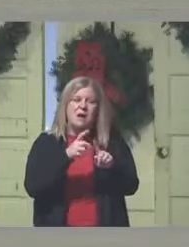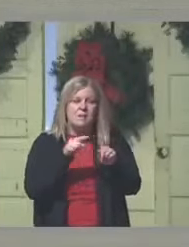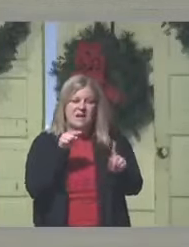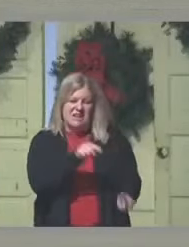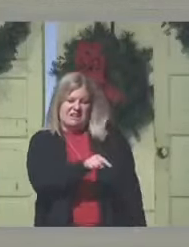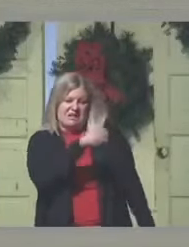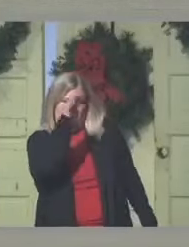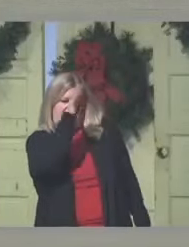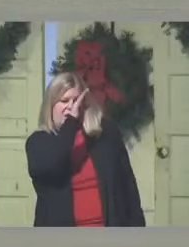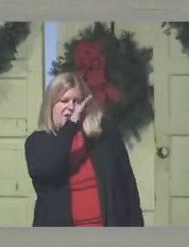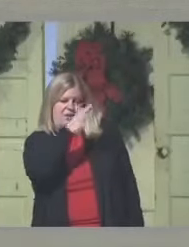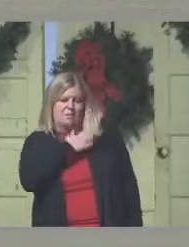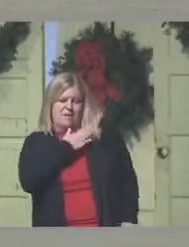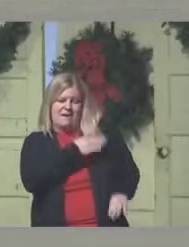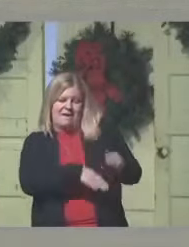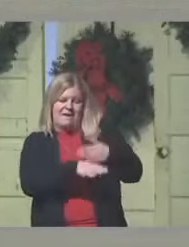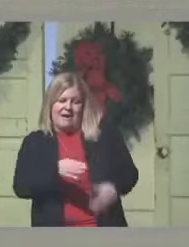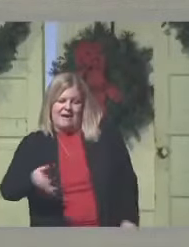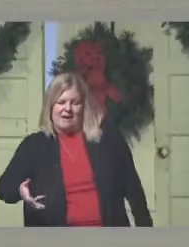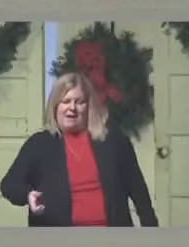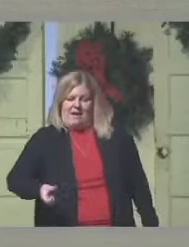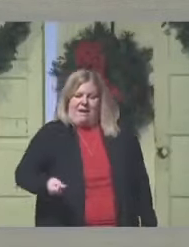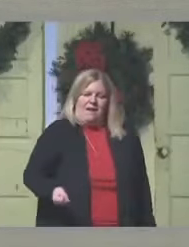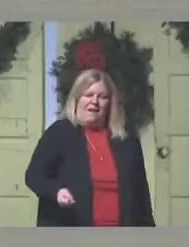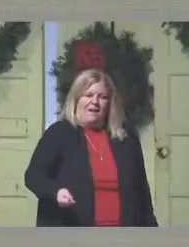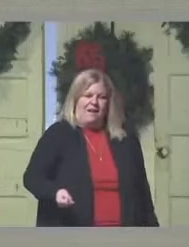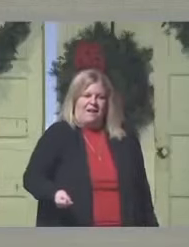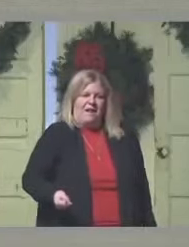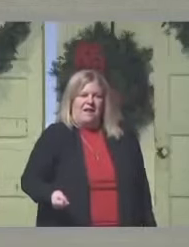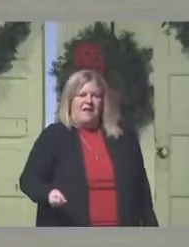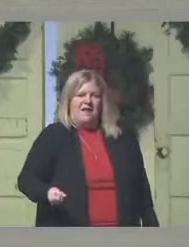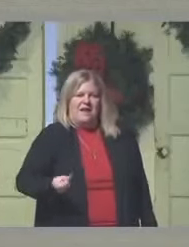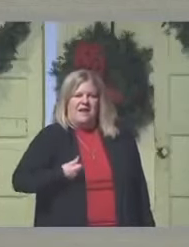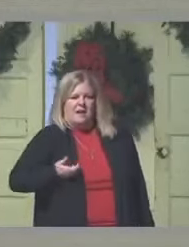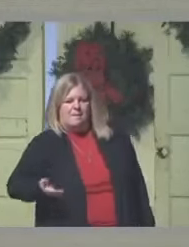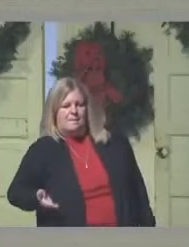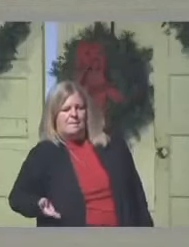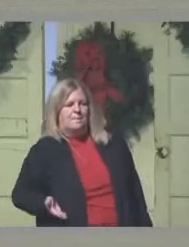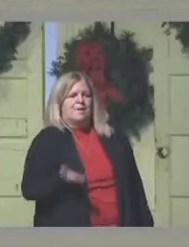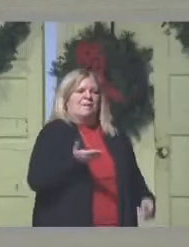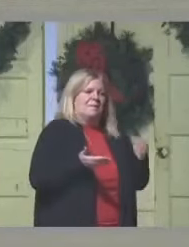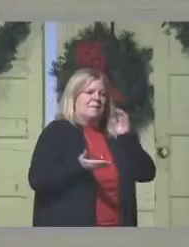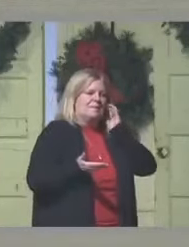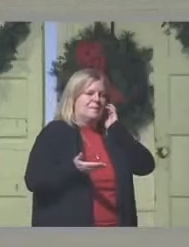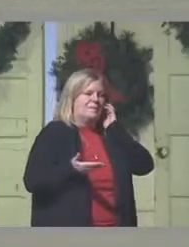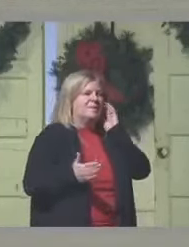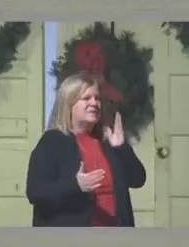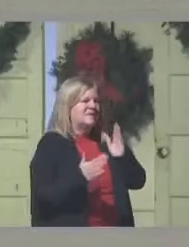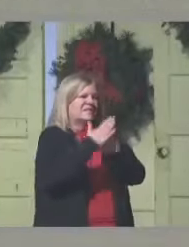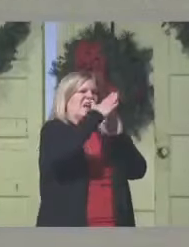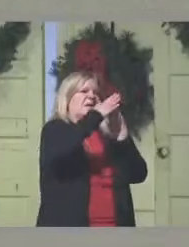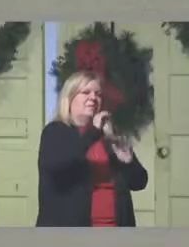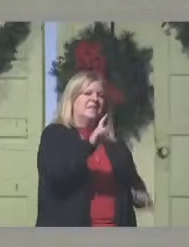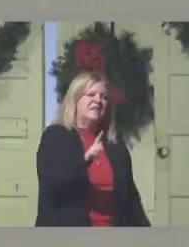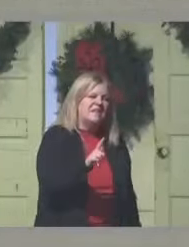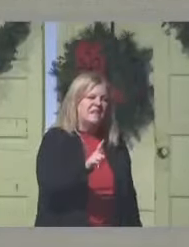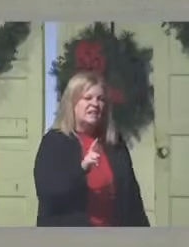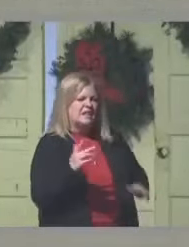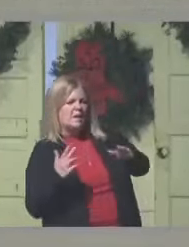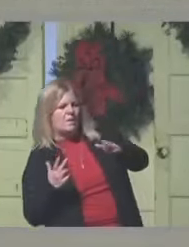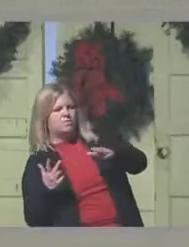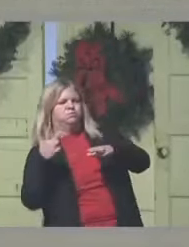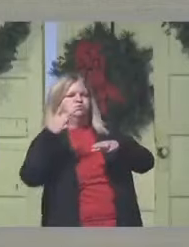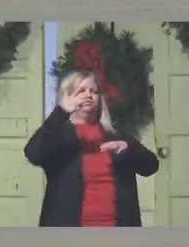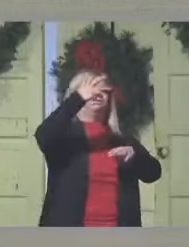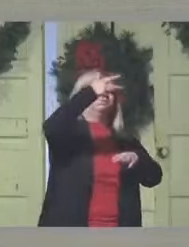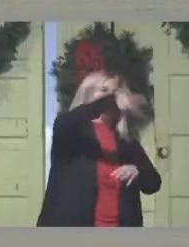it, I put my hand behind his bicycle seat, and I gave him just enough power to get him to the top of the hill. He overcame